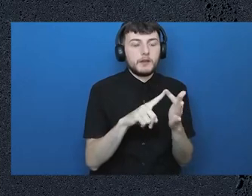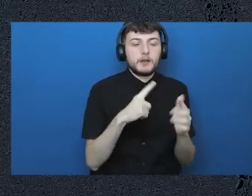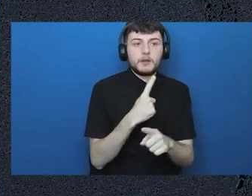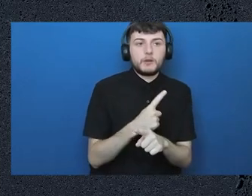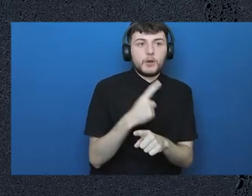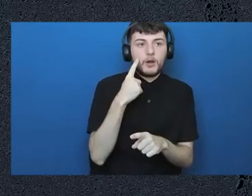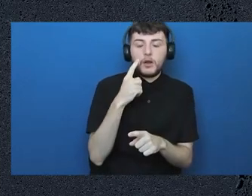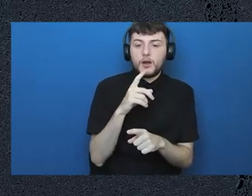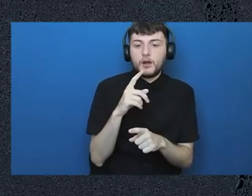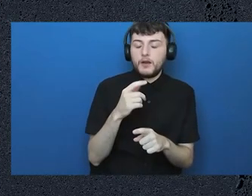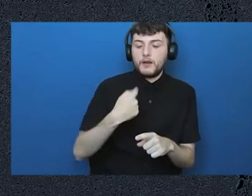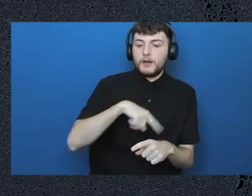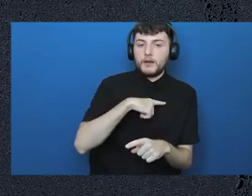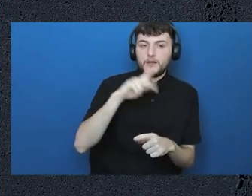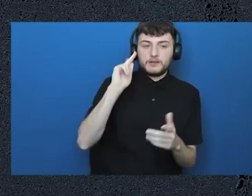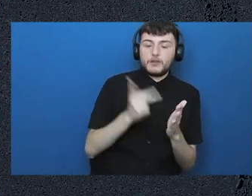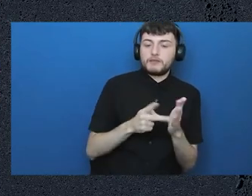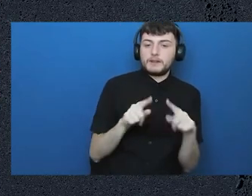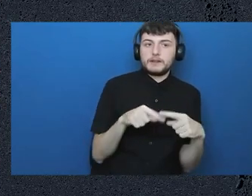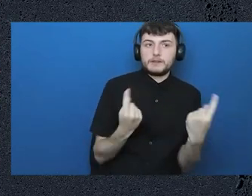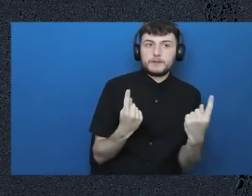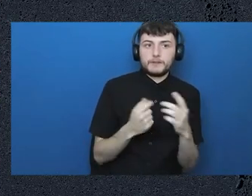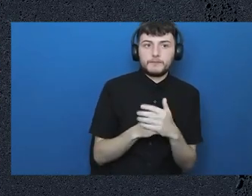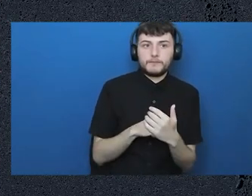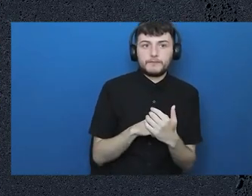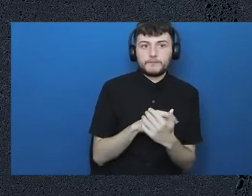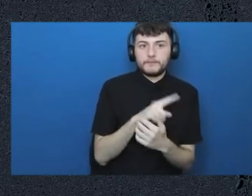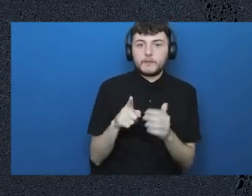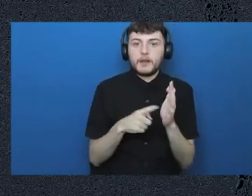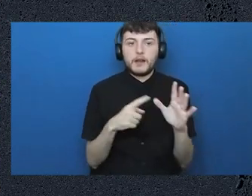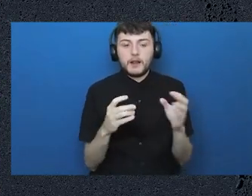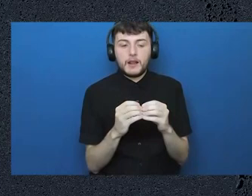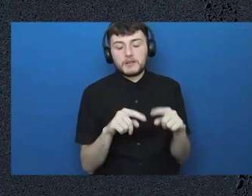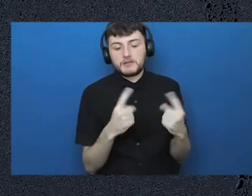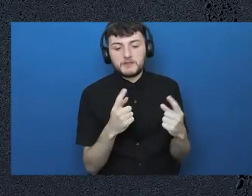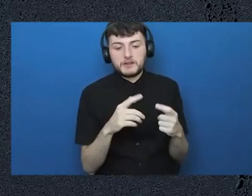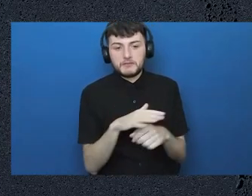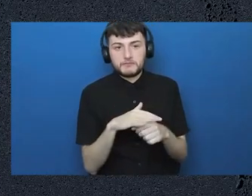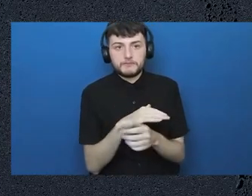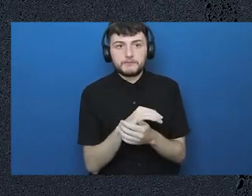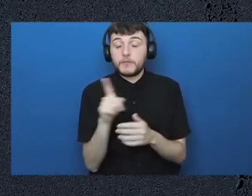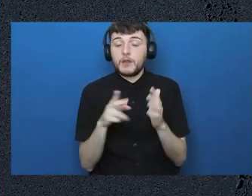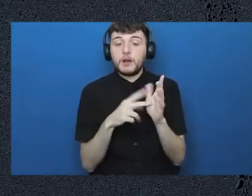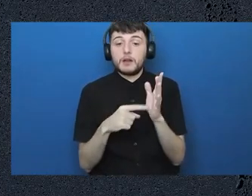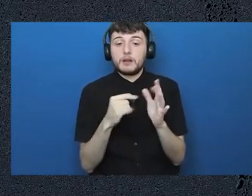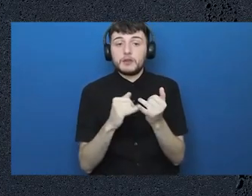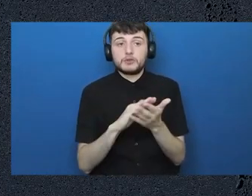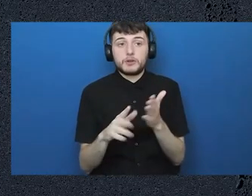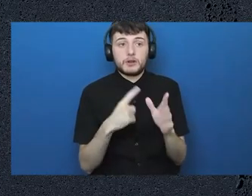Not the case in laboratory science, definitely. But particularly in Australia, ageism is rife. It's